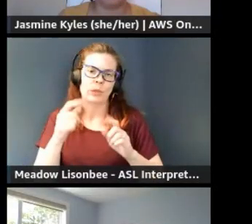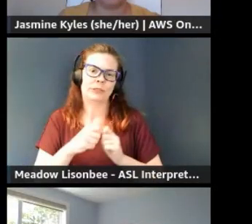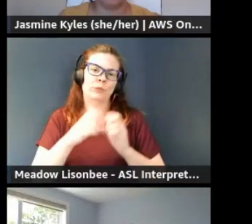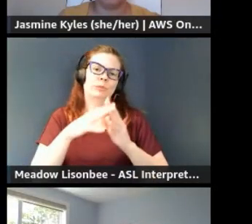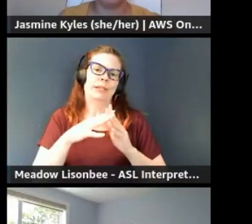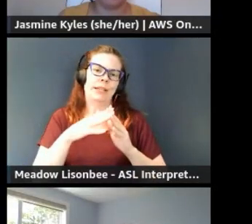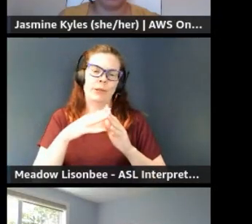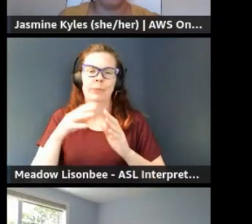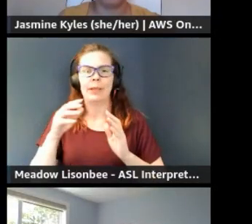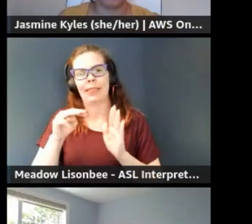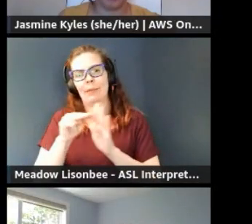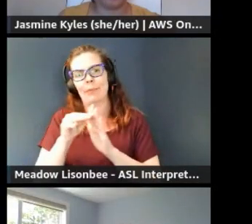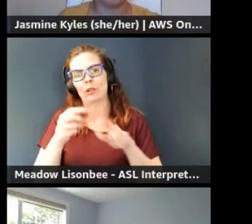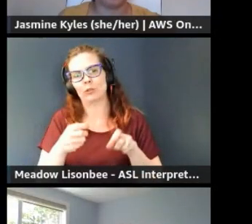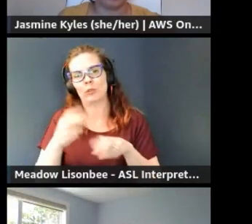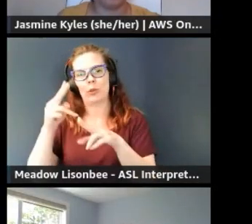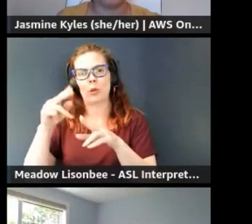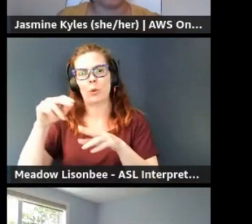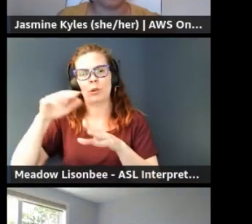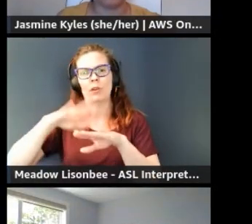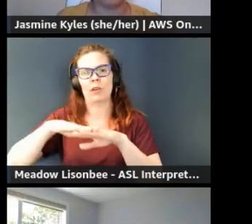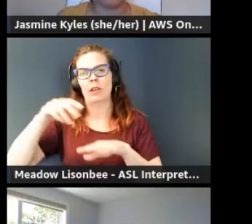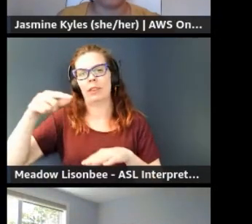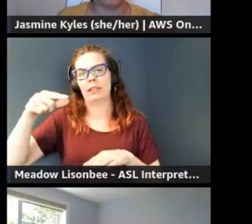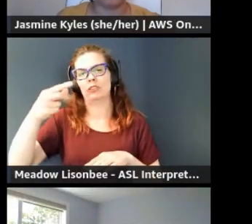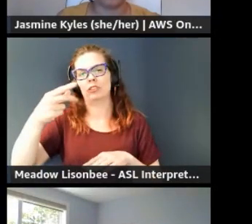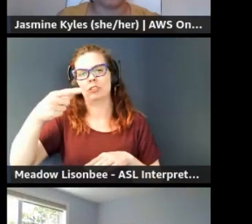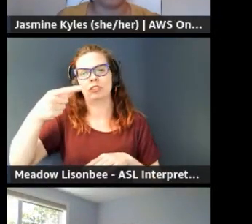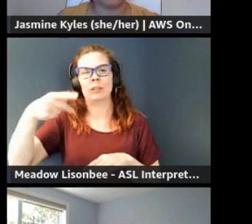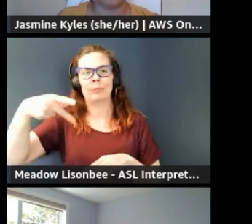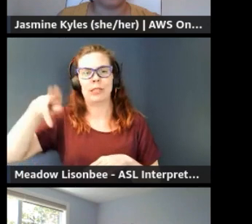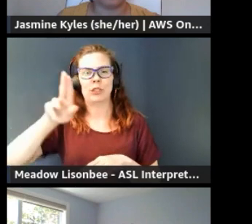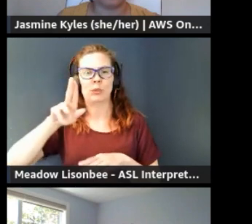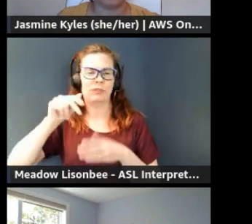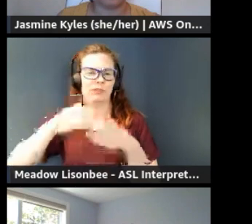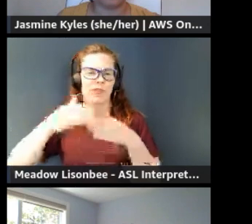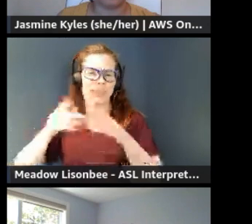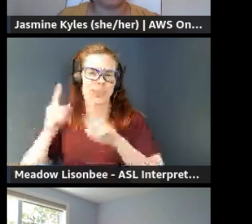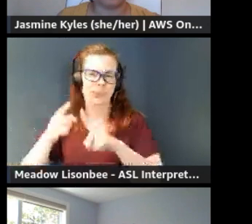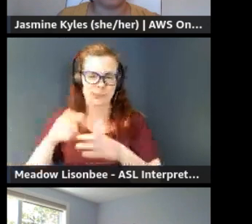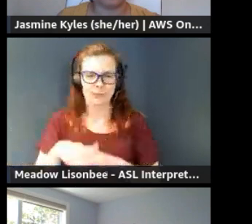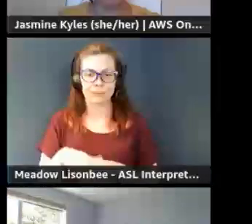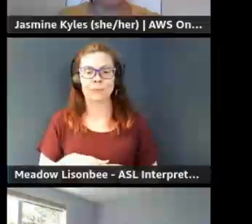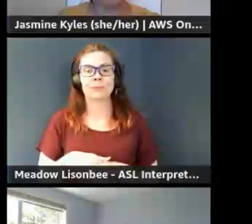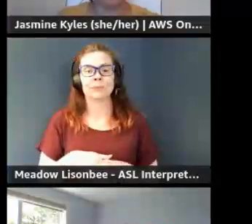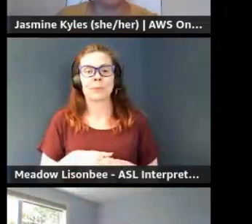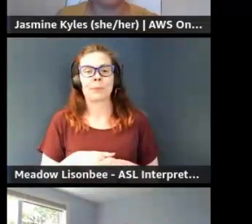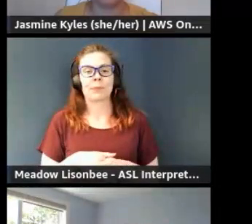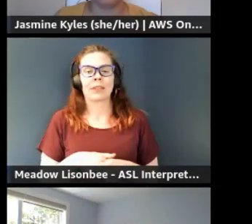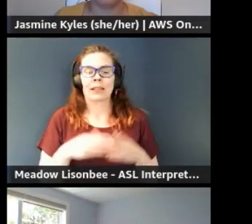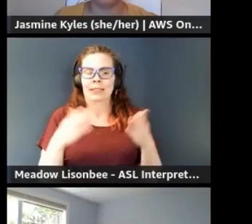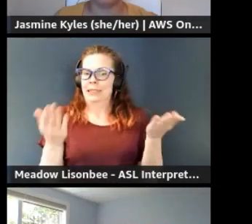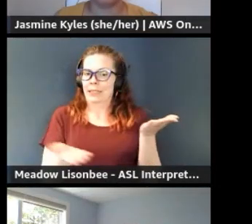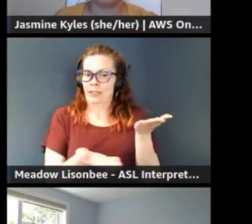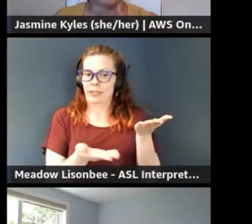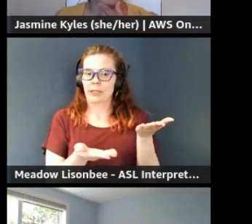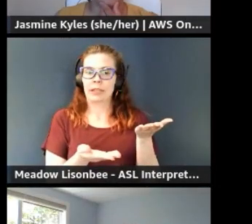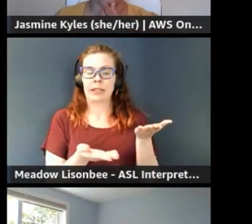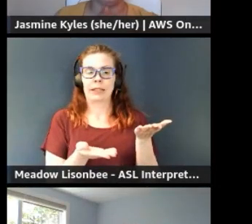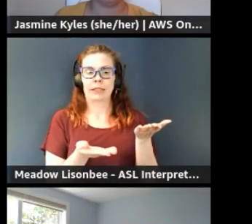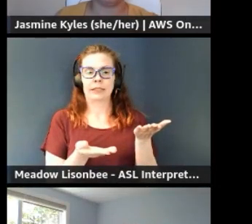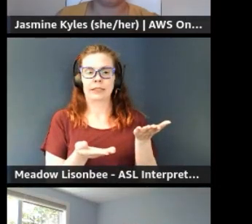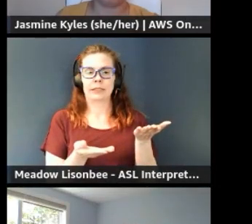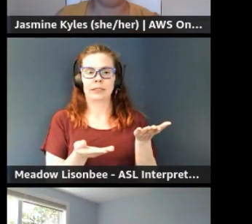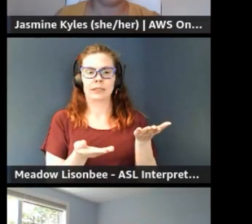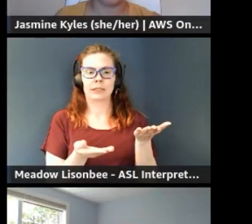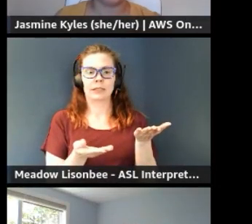load onto the GPU context on those endpoints. And so here, this is,